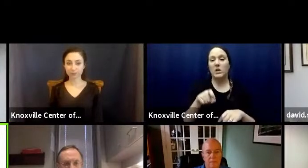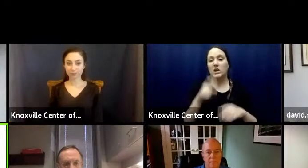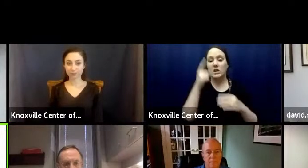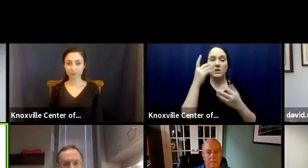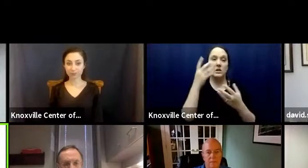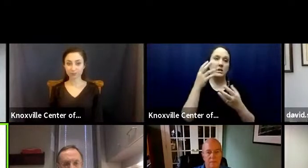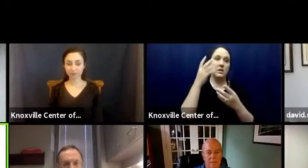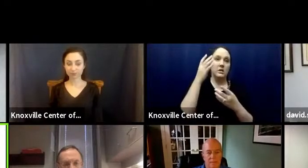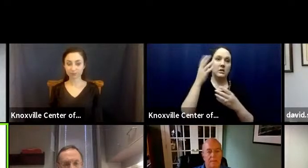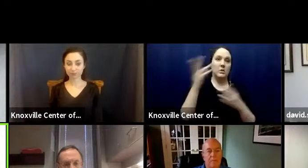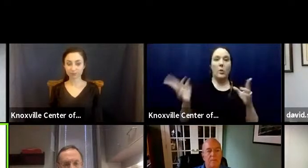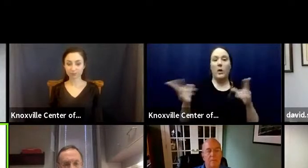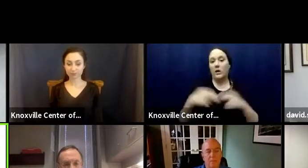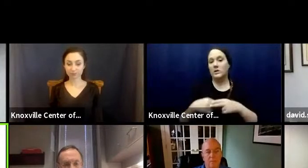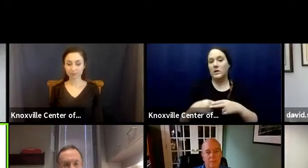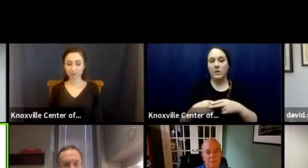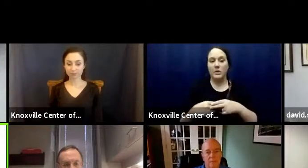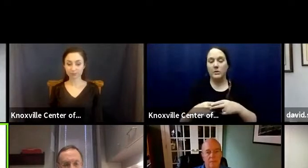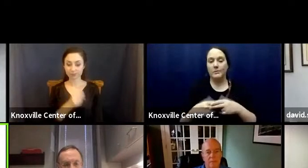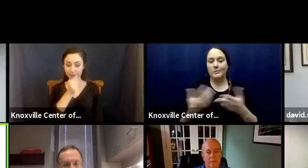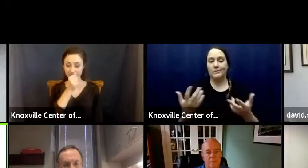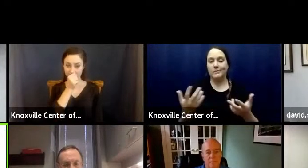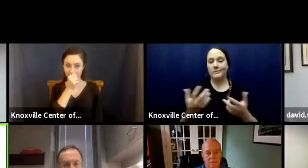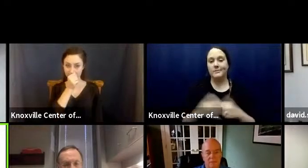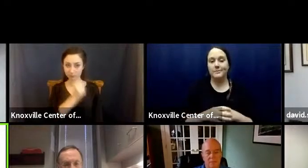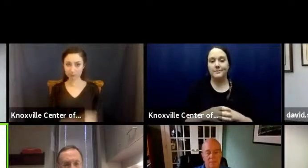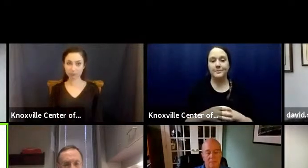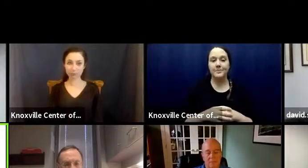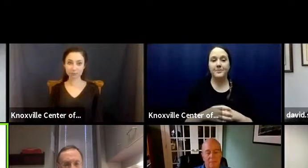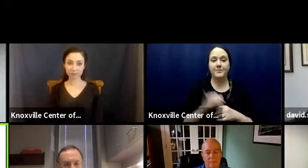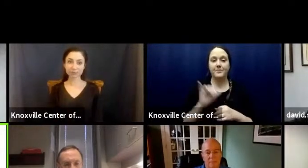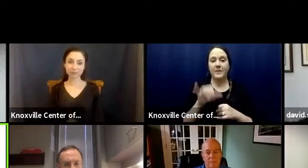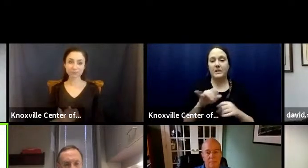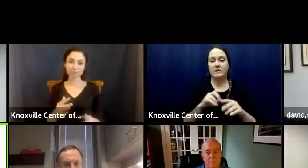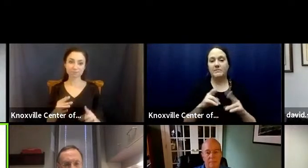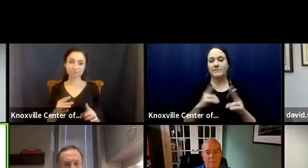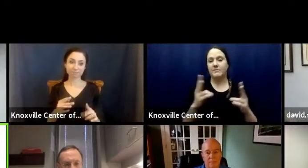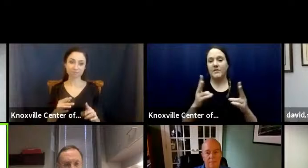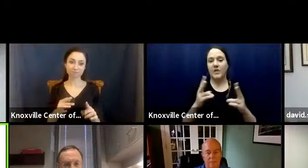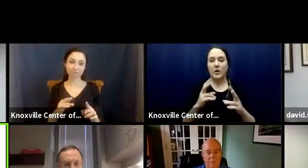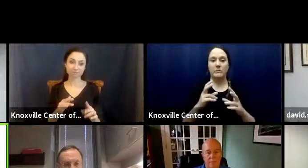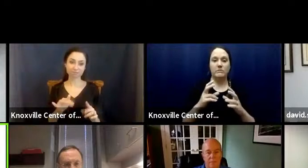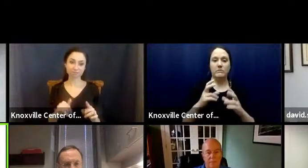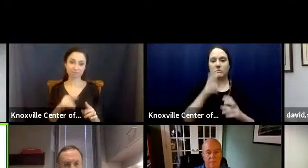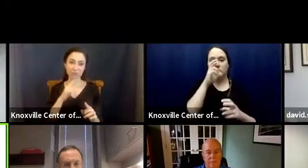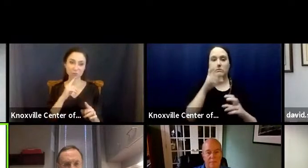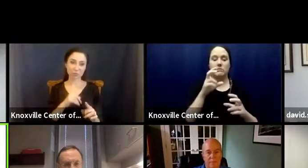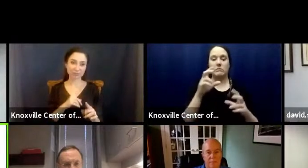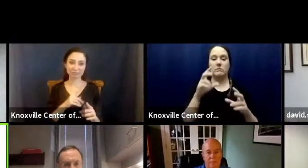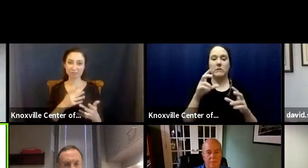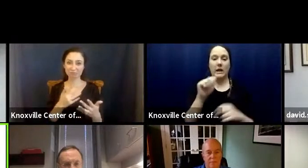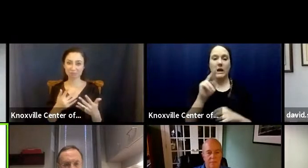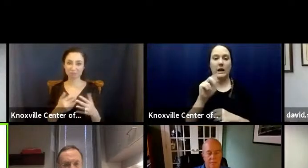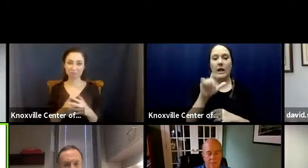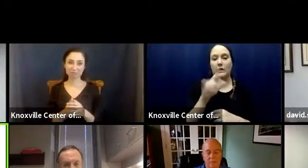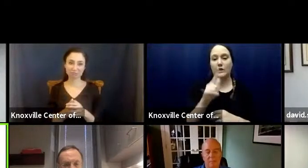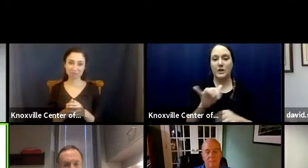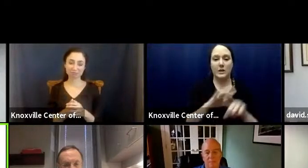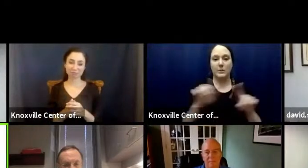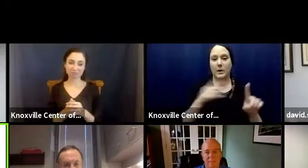reconsider people having to wear their seatbelts, as a very, kind of crude analogy. But anyway, those are my thoughts